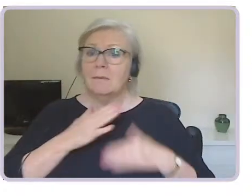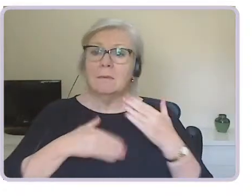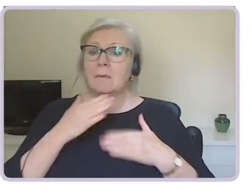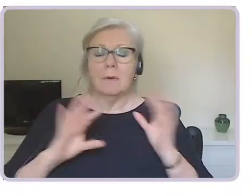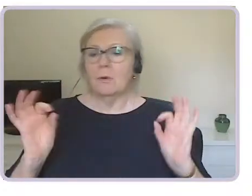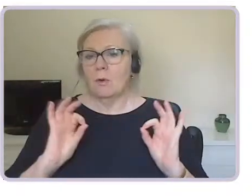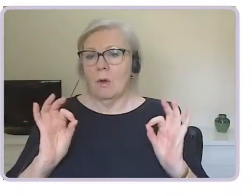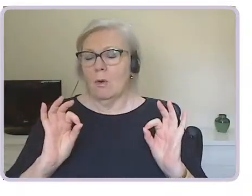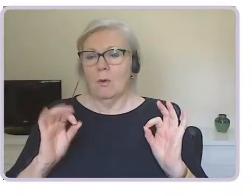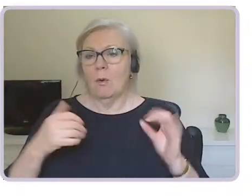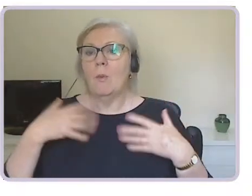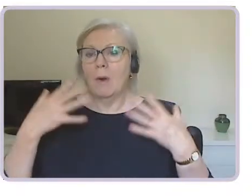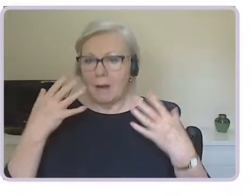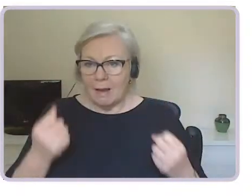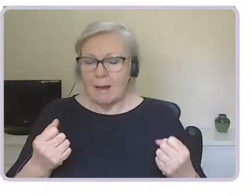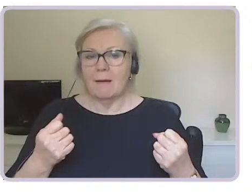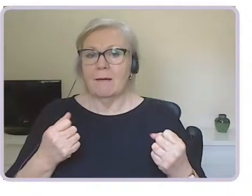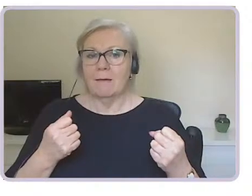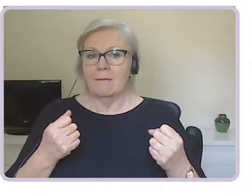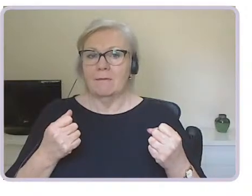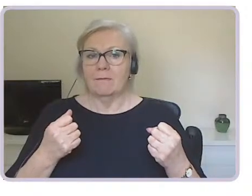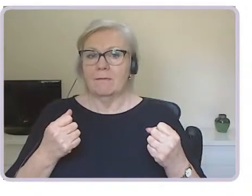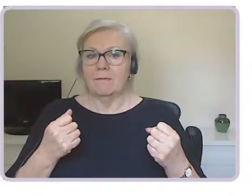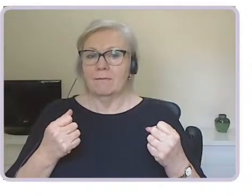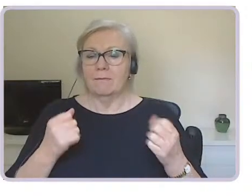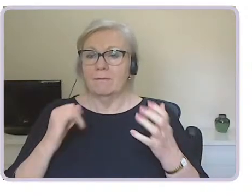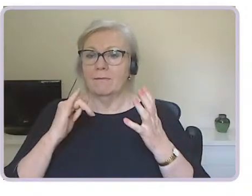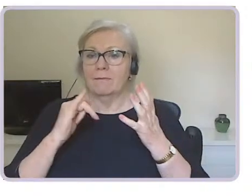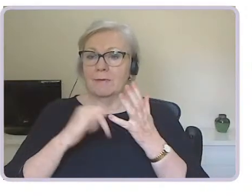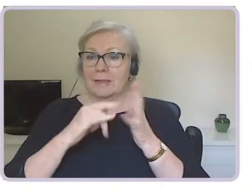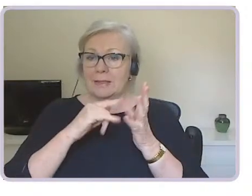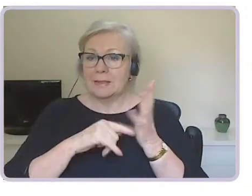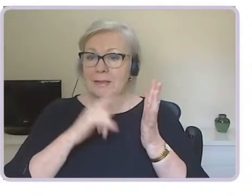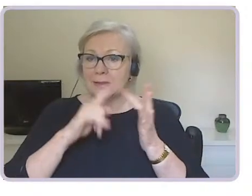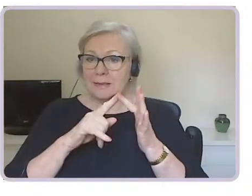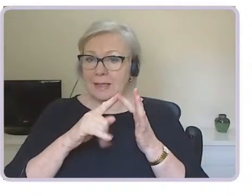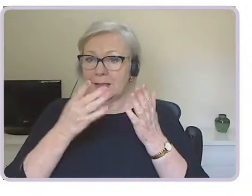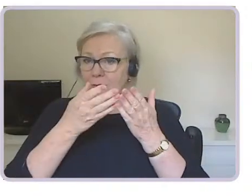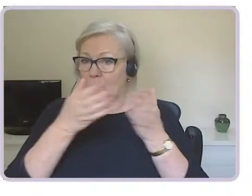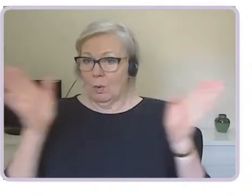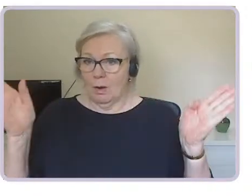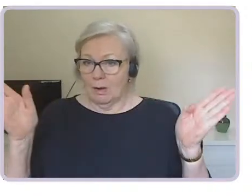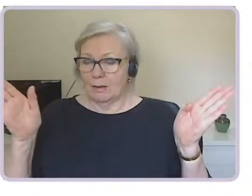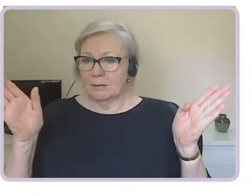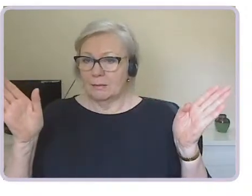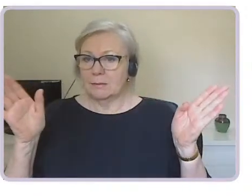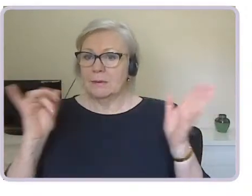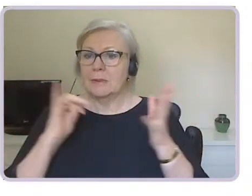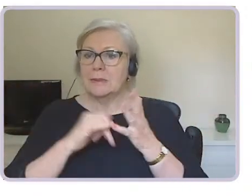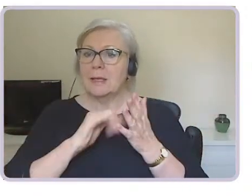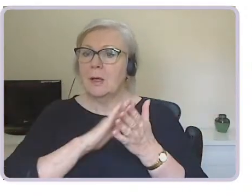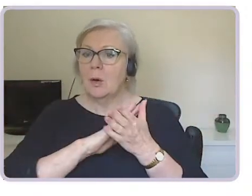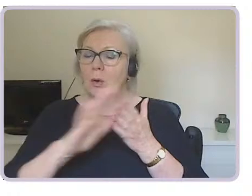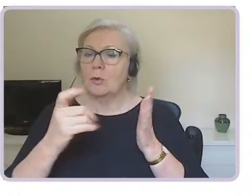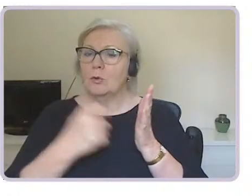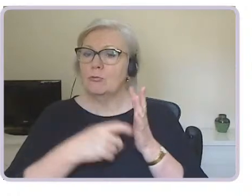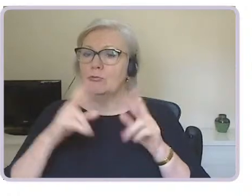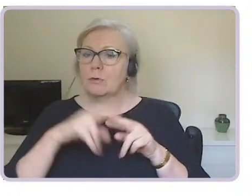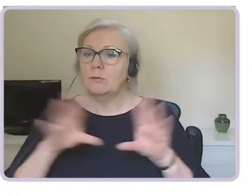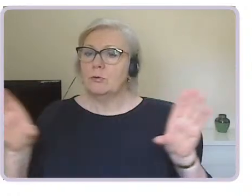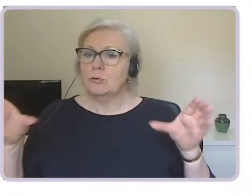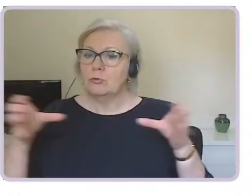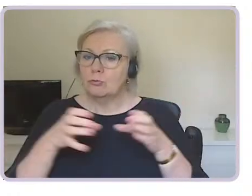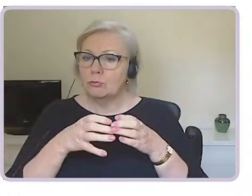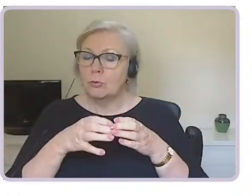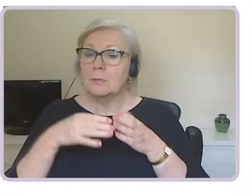a statewide stakeholder reference group to help guide and advise the project.